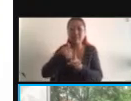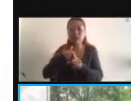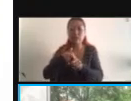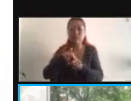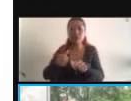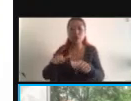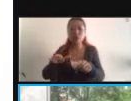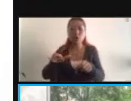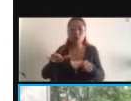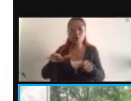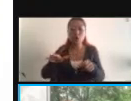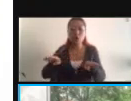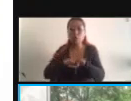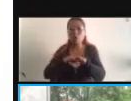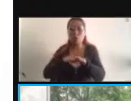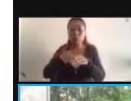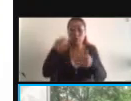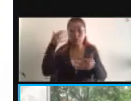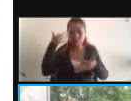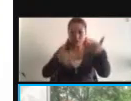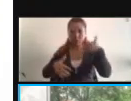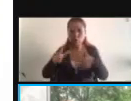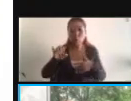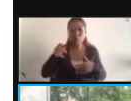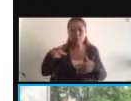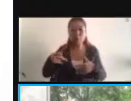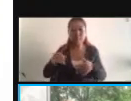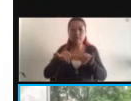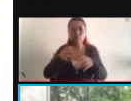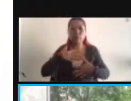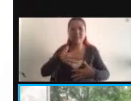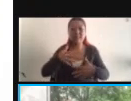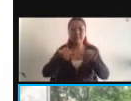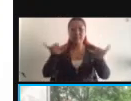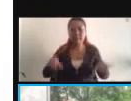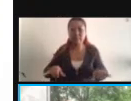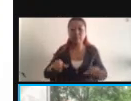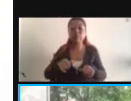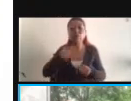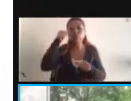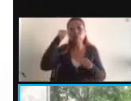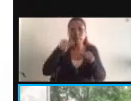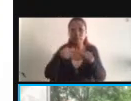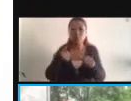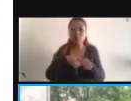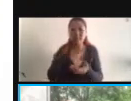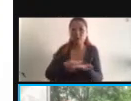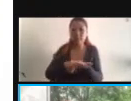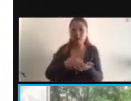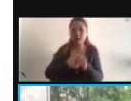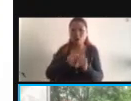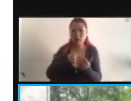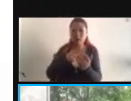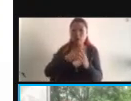system. And one thing when we talk about, say, spacesuit, and we need to remember how it all started with for